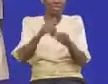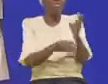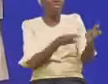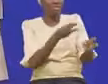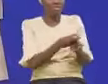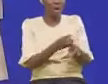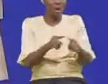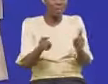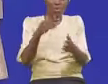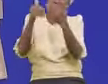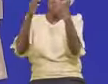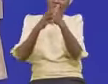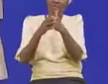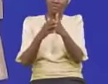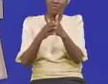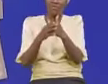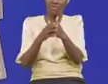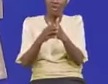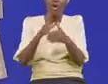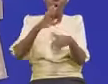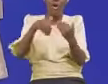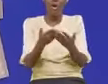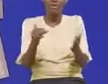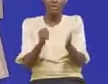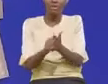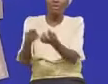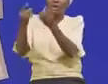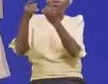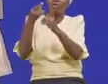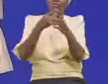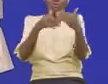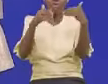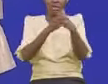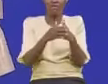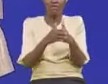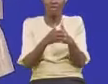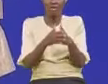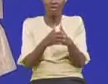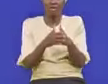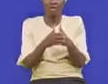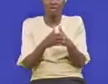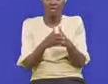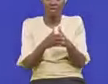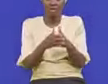mema all the things that come from heaven nu yo kata choji pwea